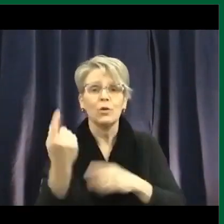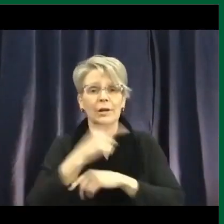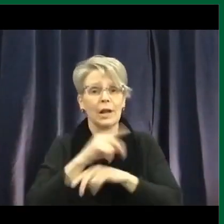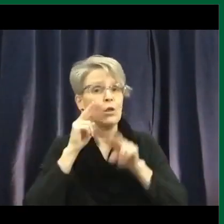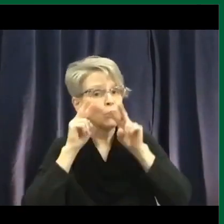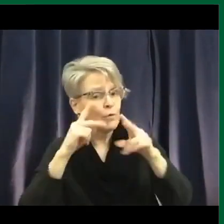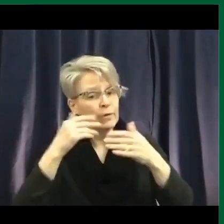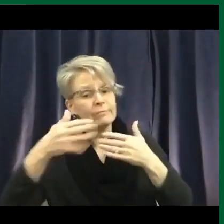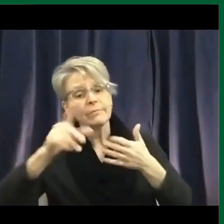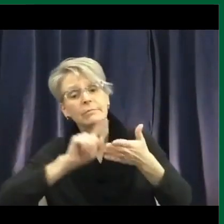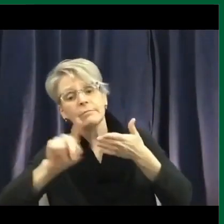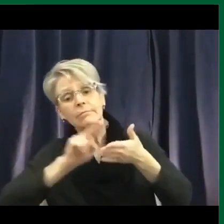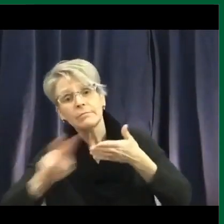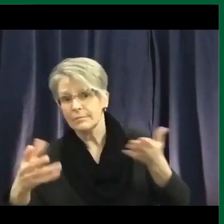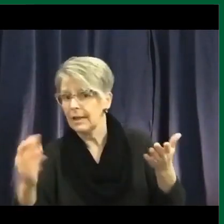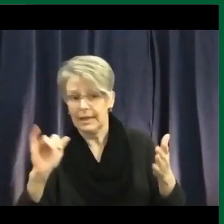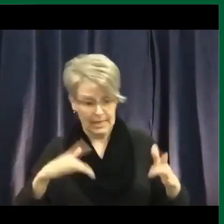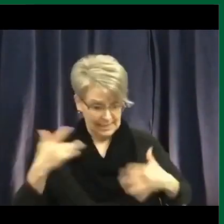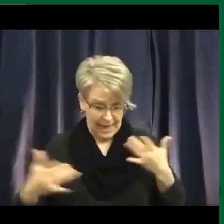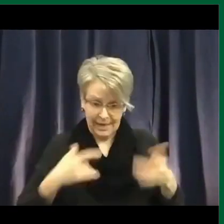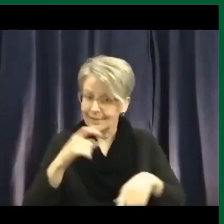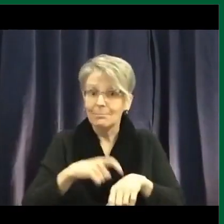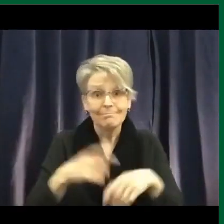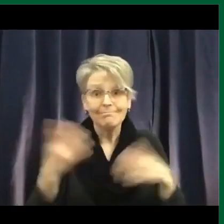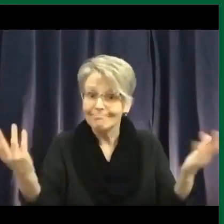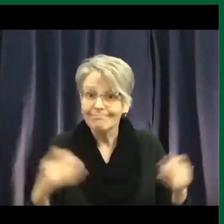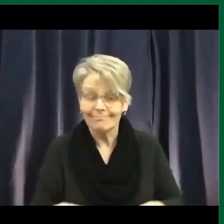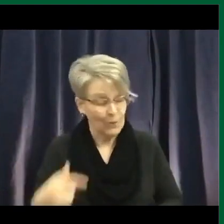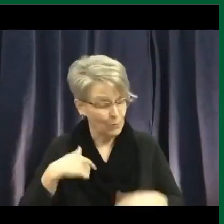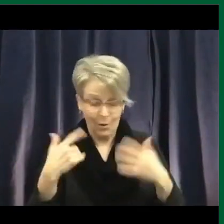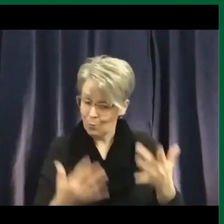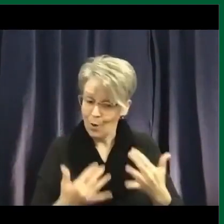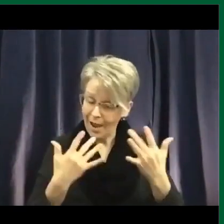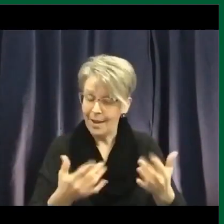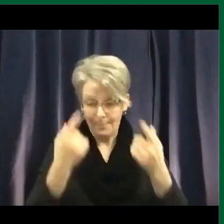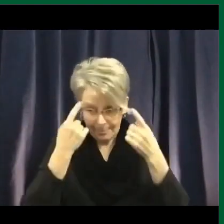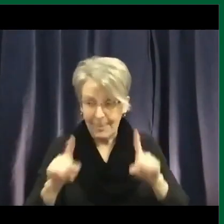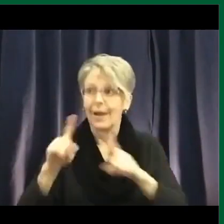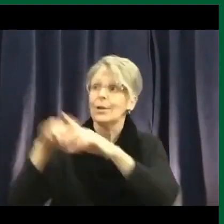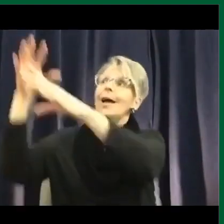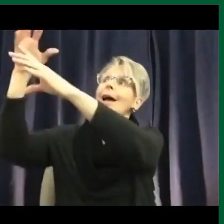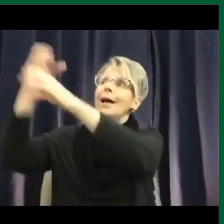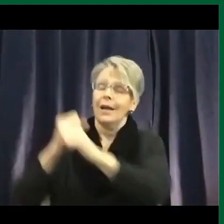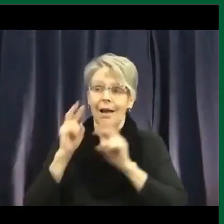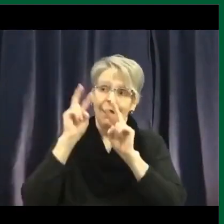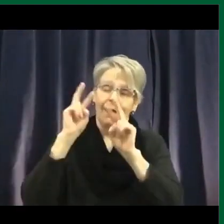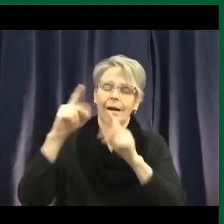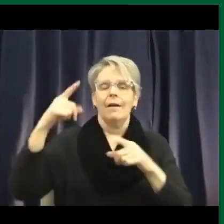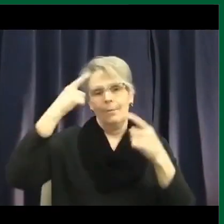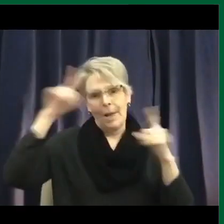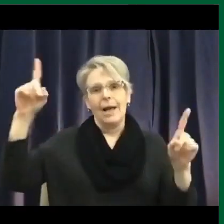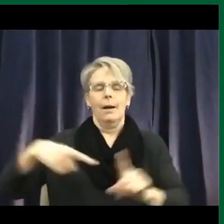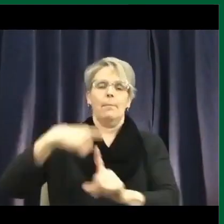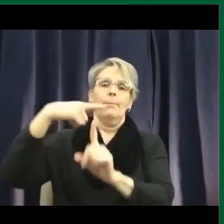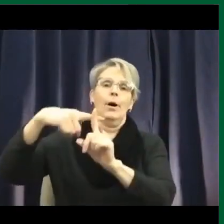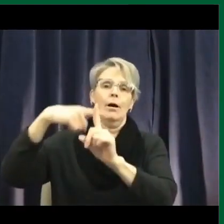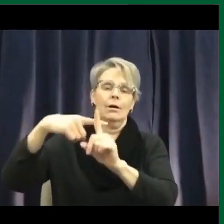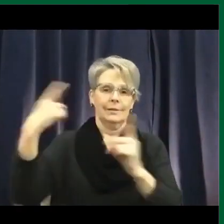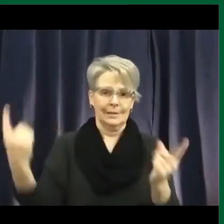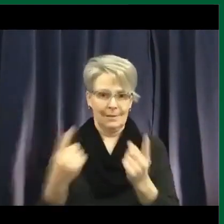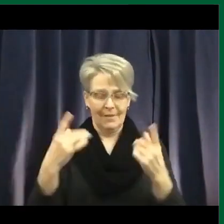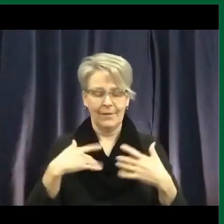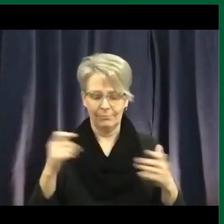of weeks, and this is an exciting time. And we've waited a long time to have something to look forward to, and I feel we finally are just turning that